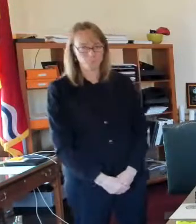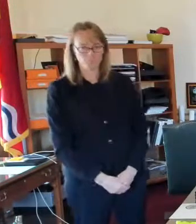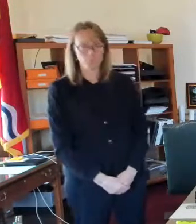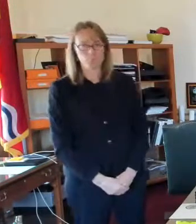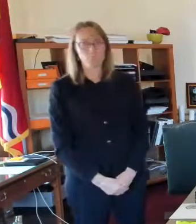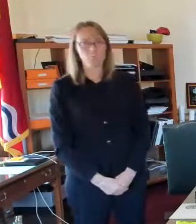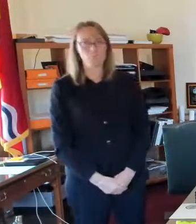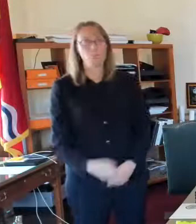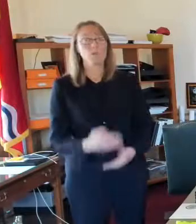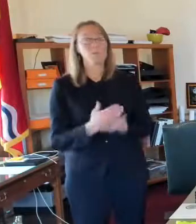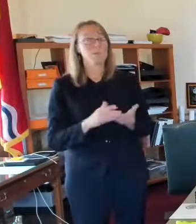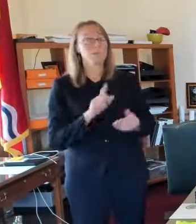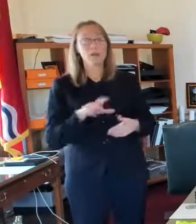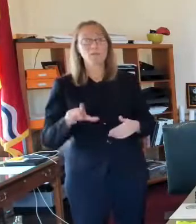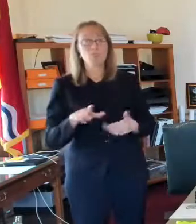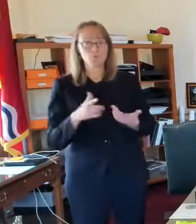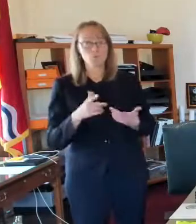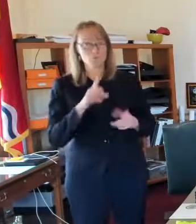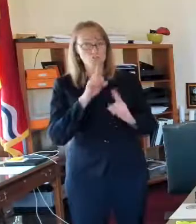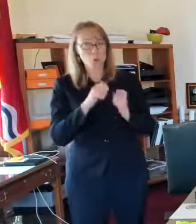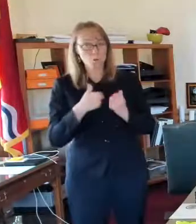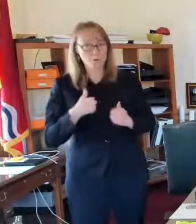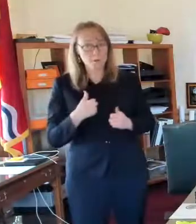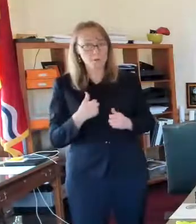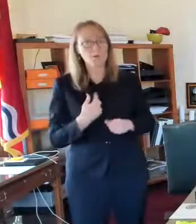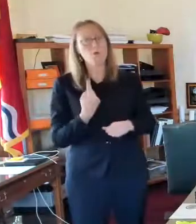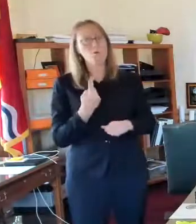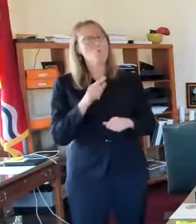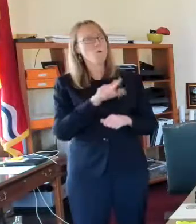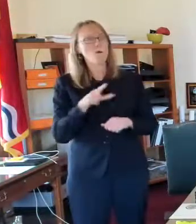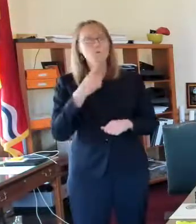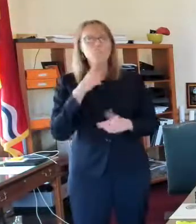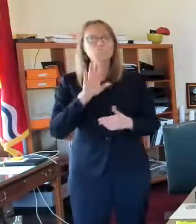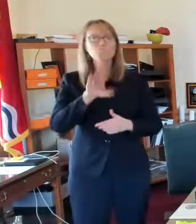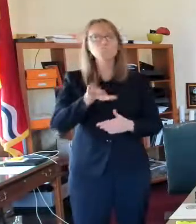have a tenant there, they're tearing up the property, they're